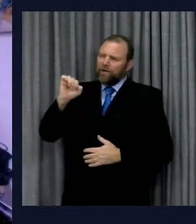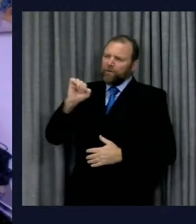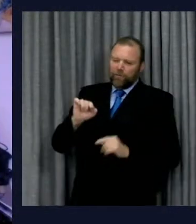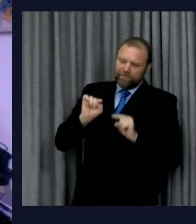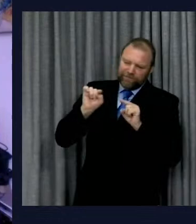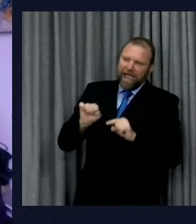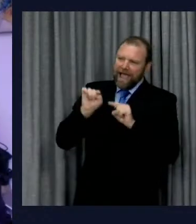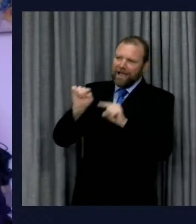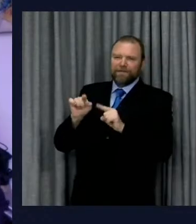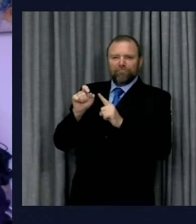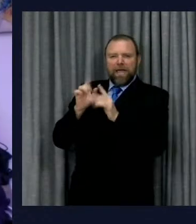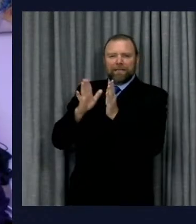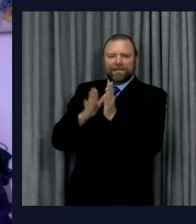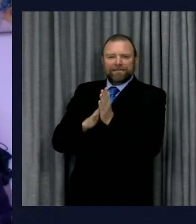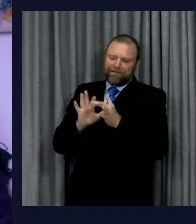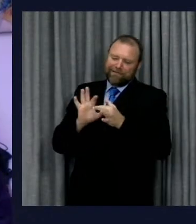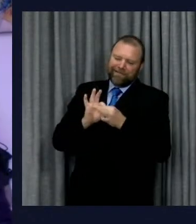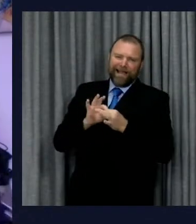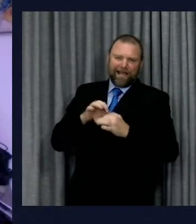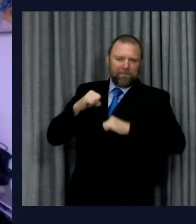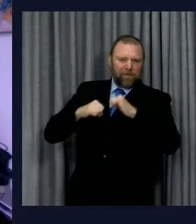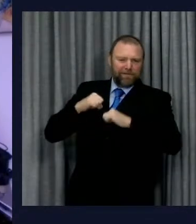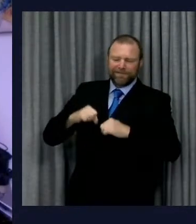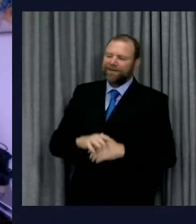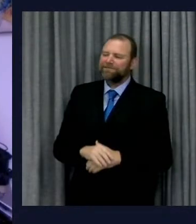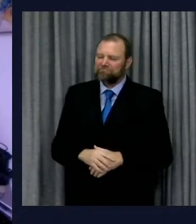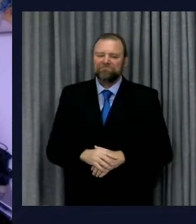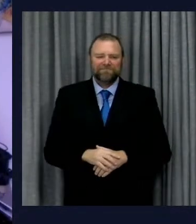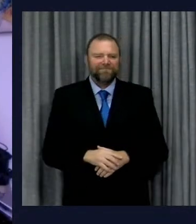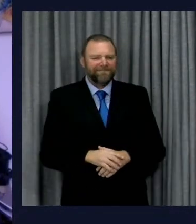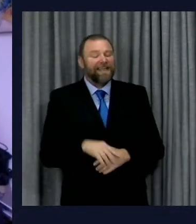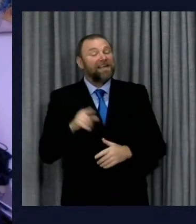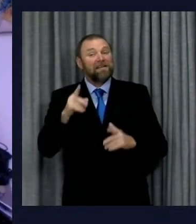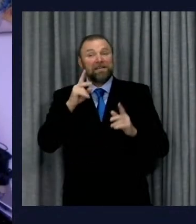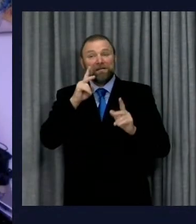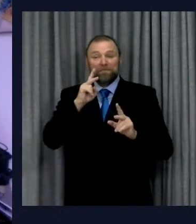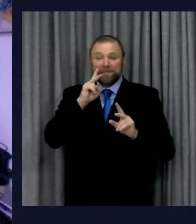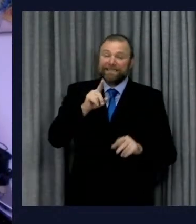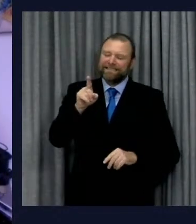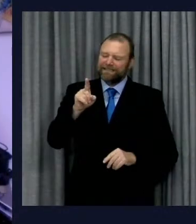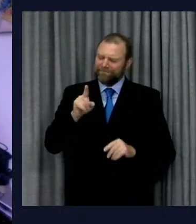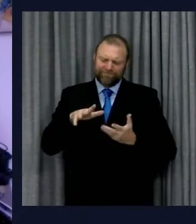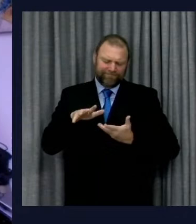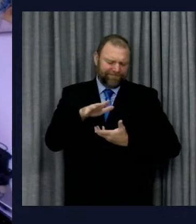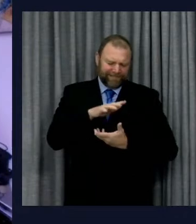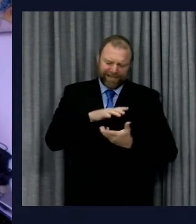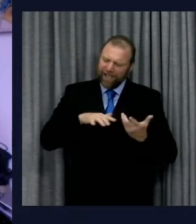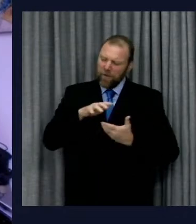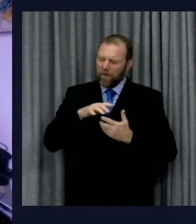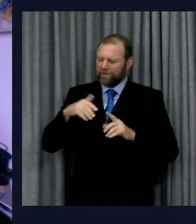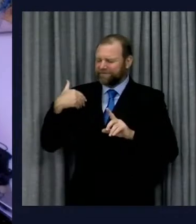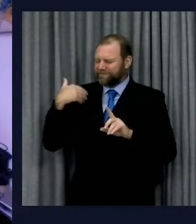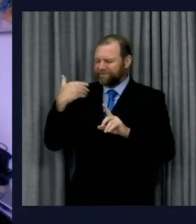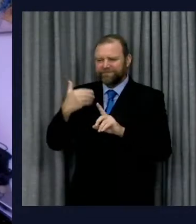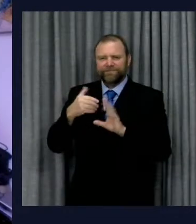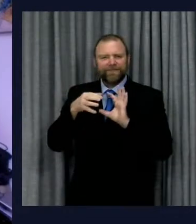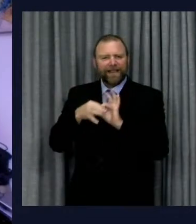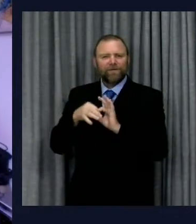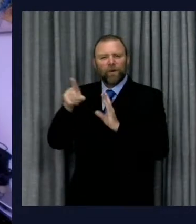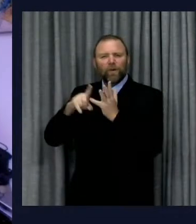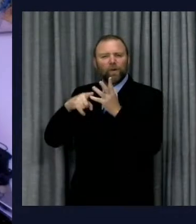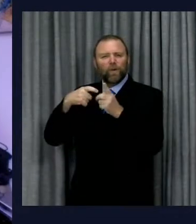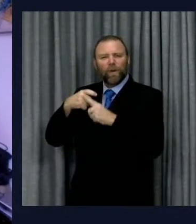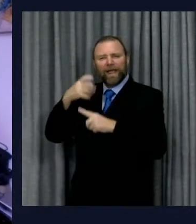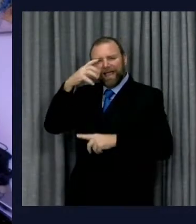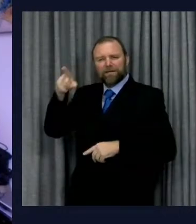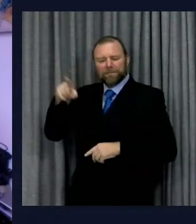Ali. We've seen the chaos in recent weeks and months really surrounding COVID rules with the UK government. In